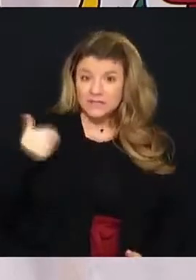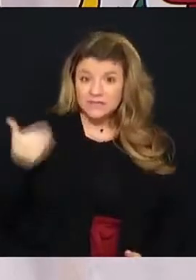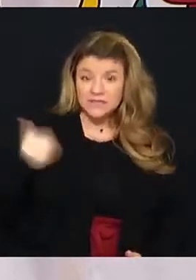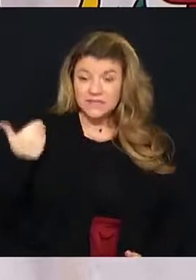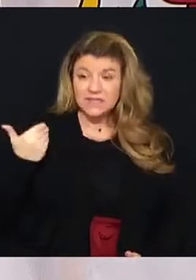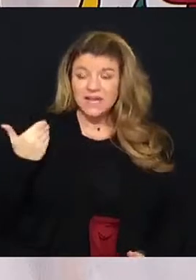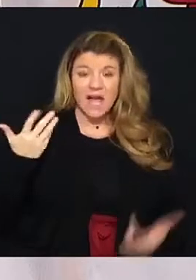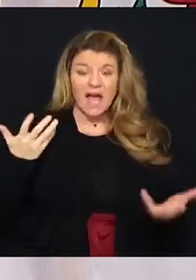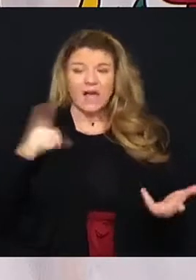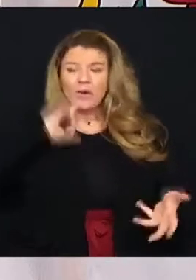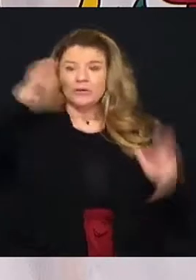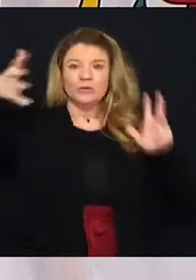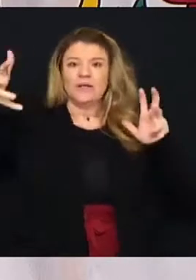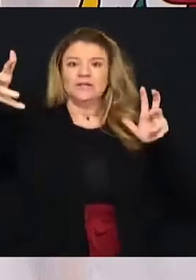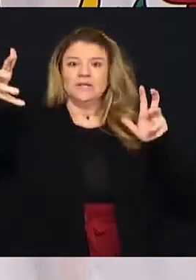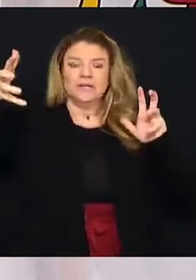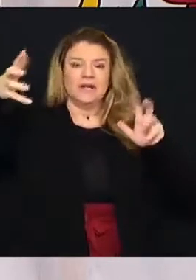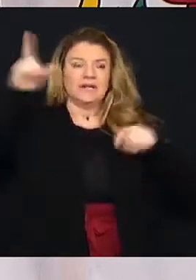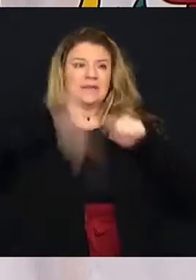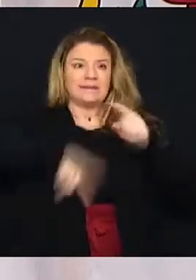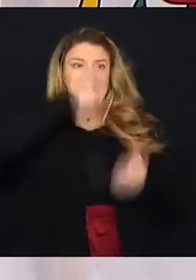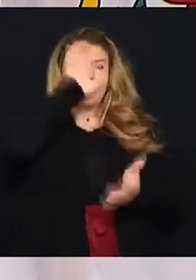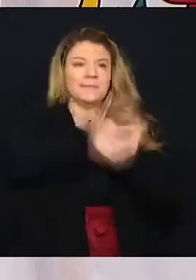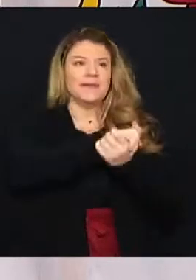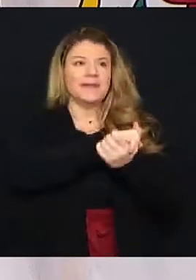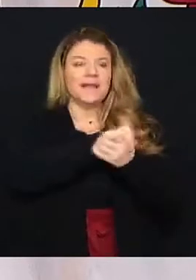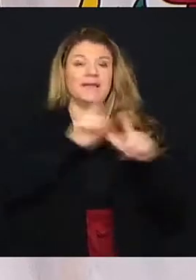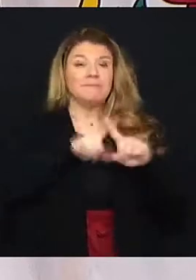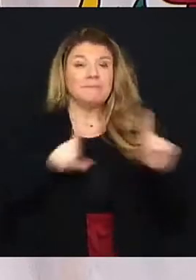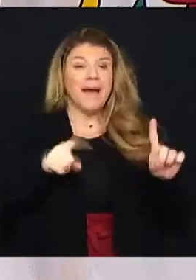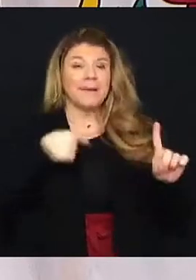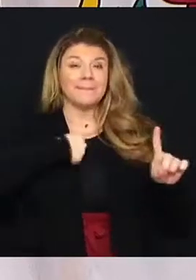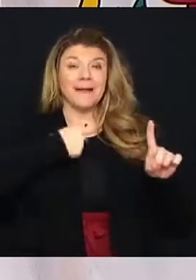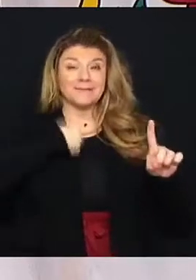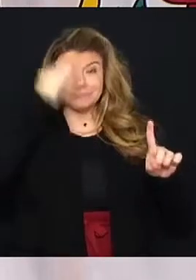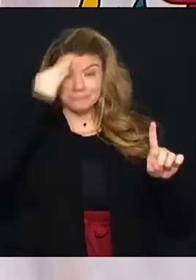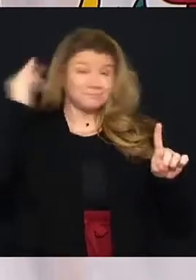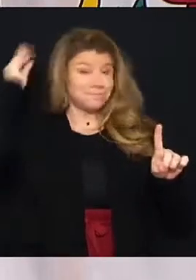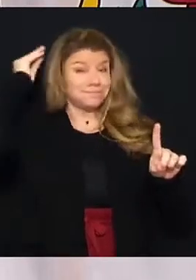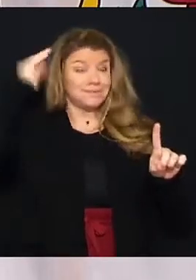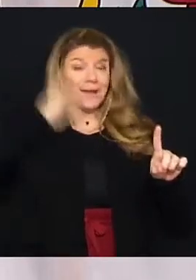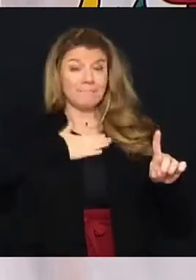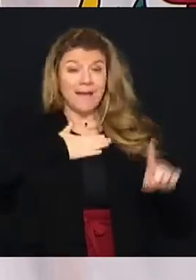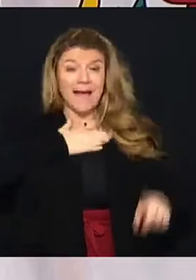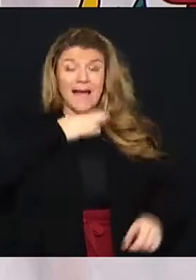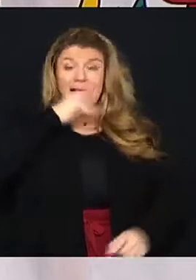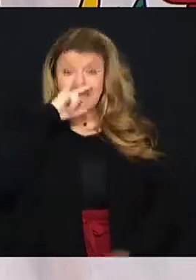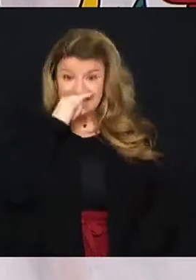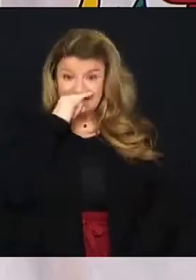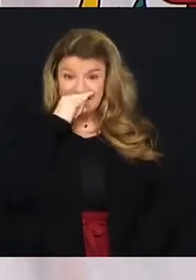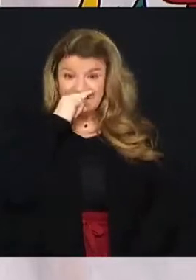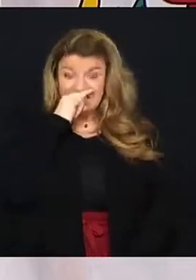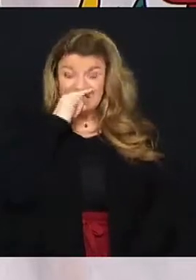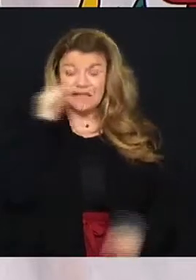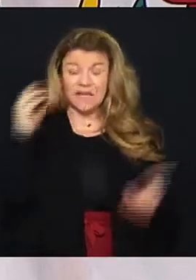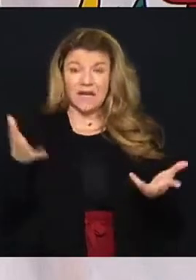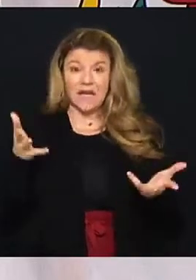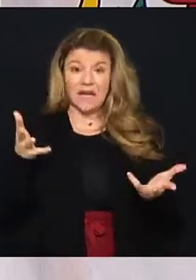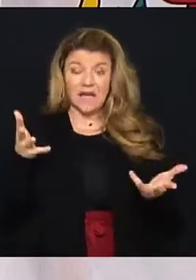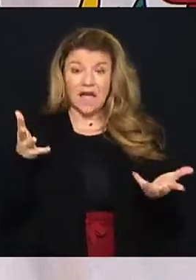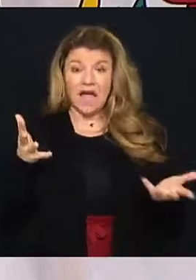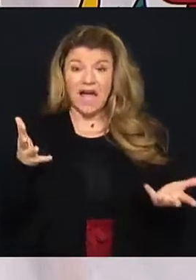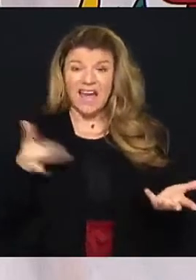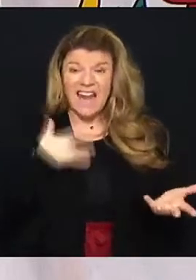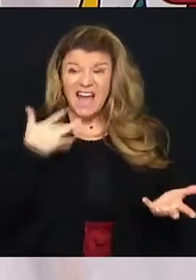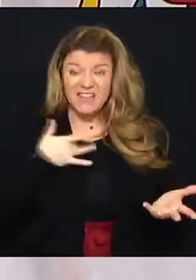it's a tragedy beyond belief, but I think about my kids. I think, my gosh, how